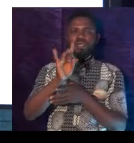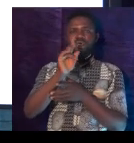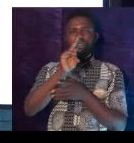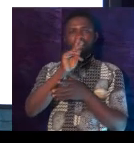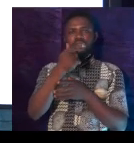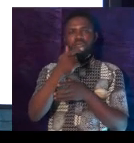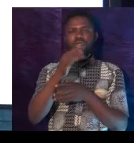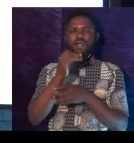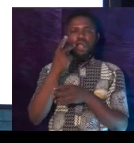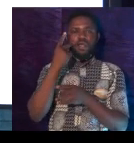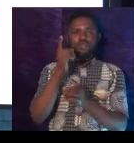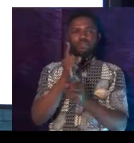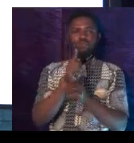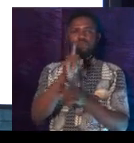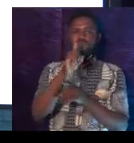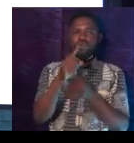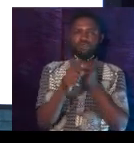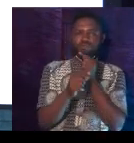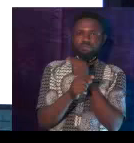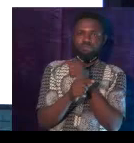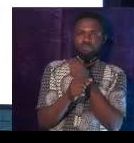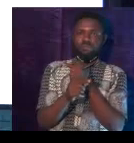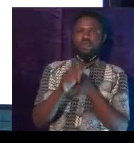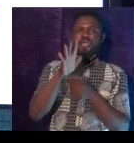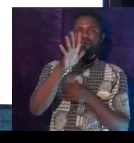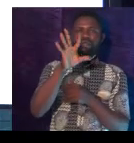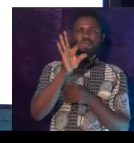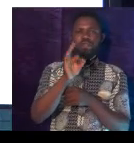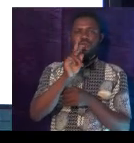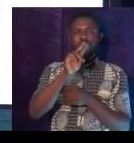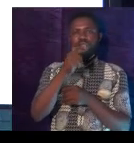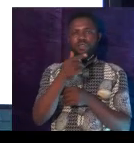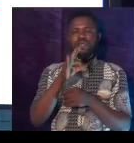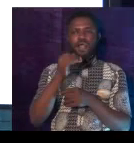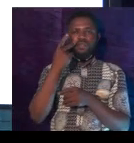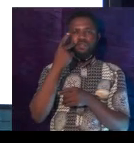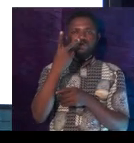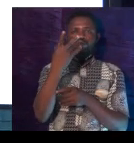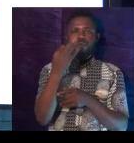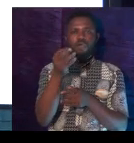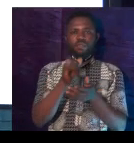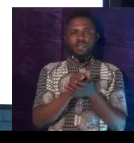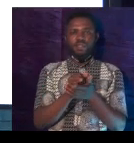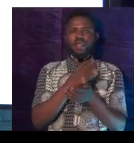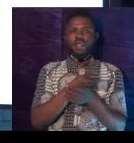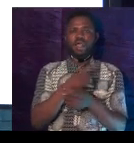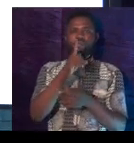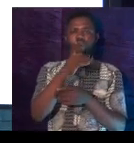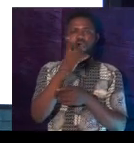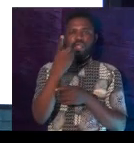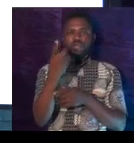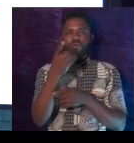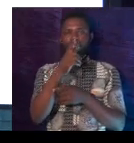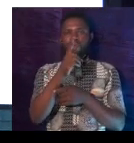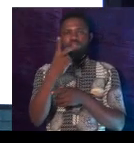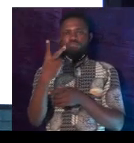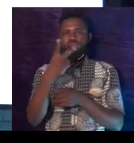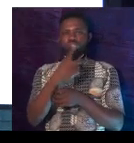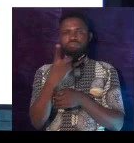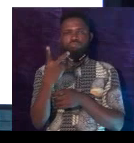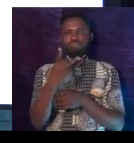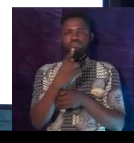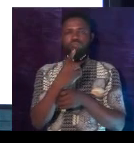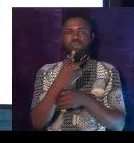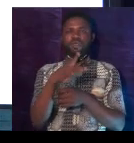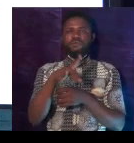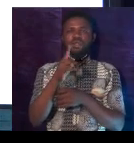58 kilogram, I see just one of that here. 59 kilogram, I see two of that. There is one here, and the other one is